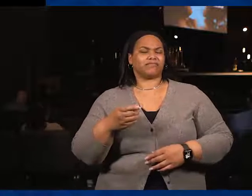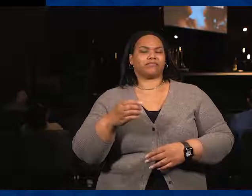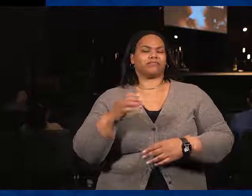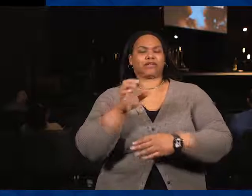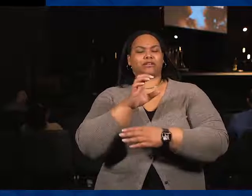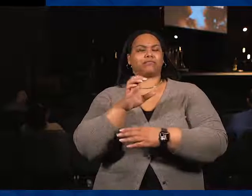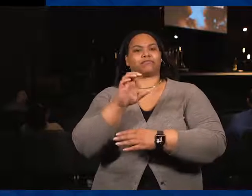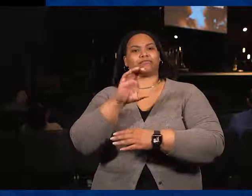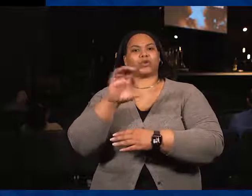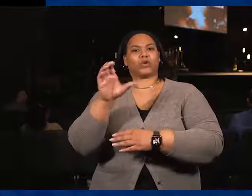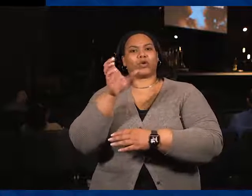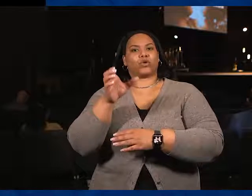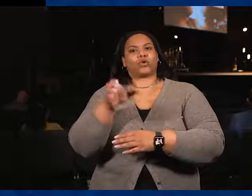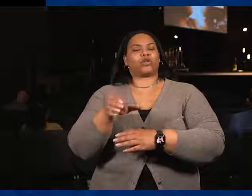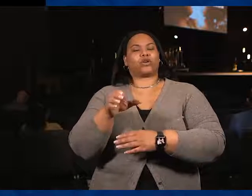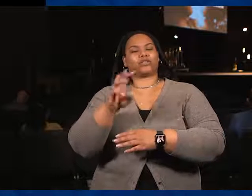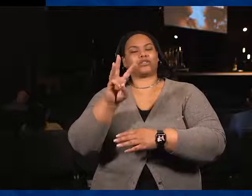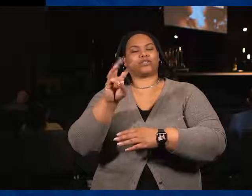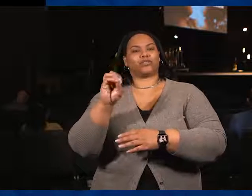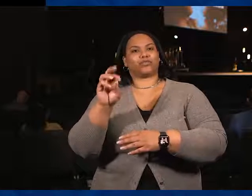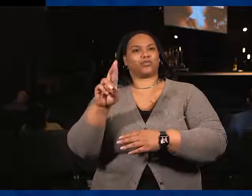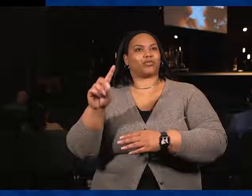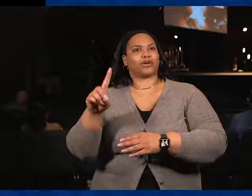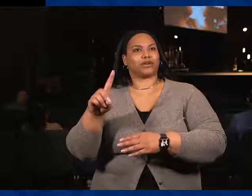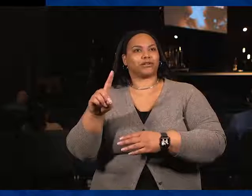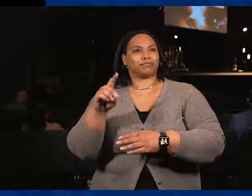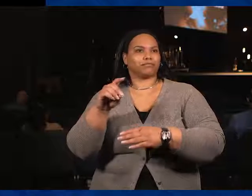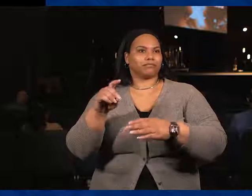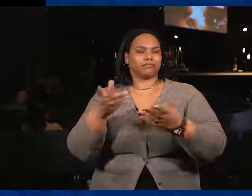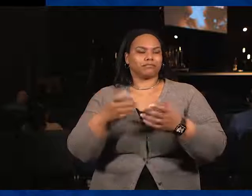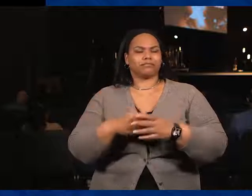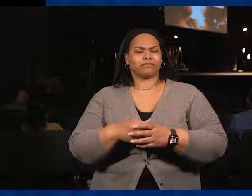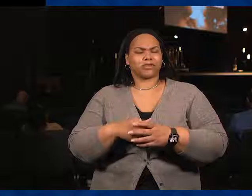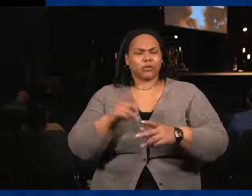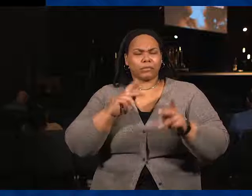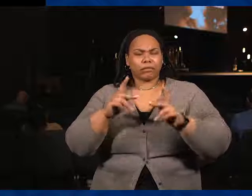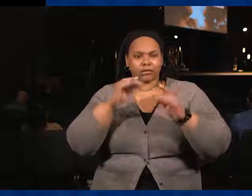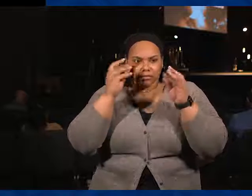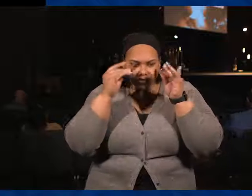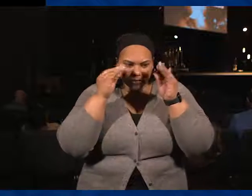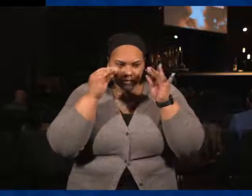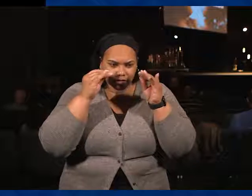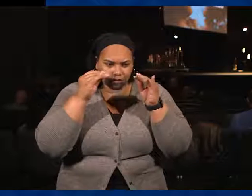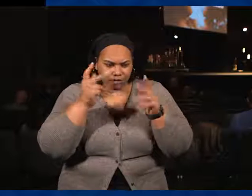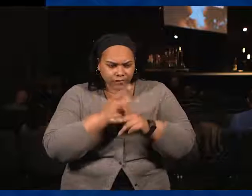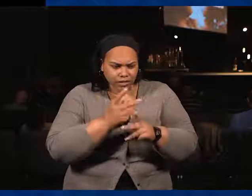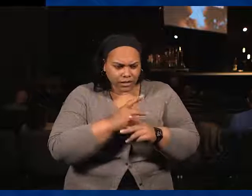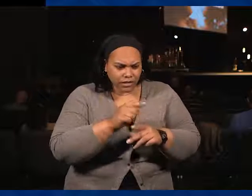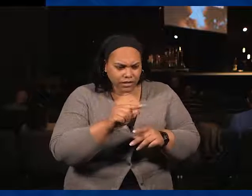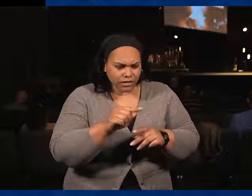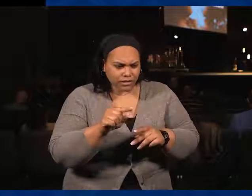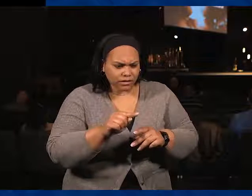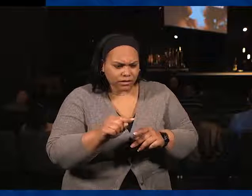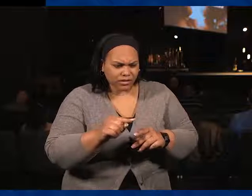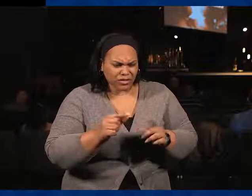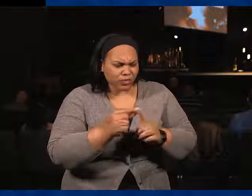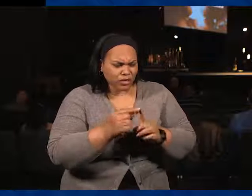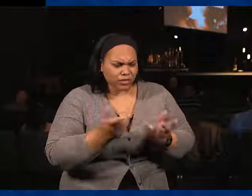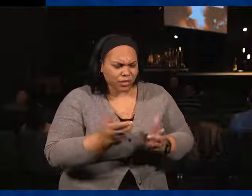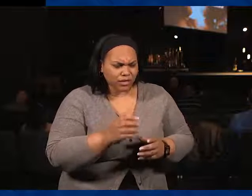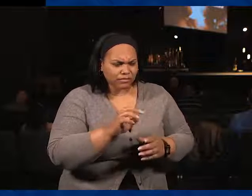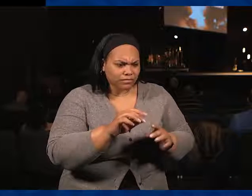puzzle. And every day, folk across the world rack their brains trying to figure out what is that